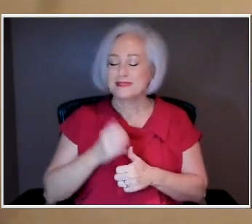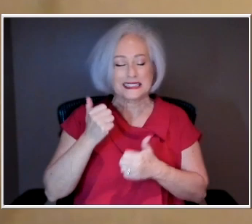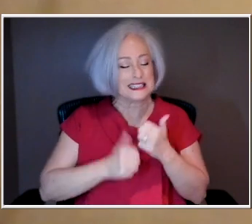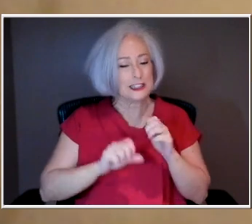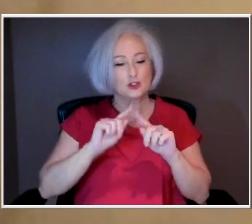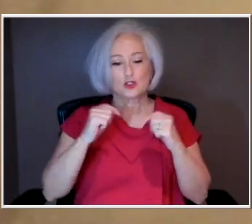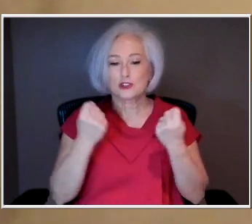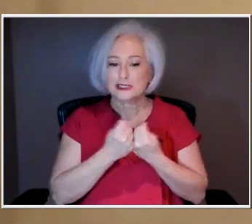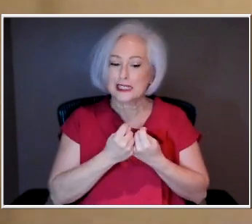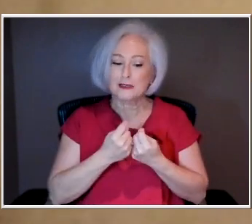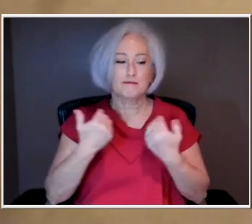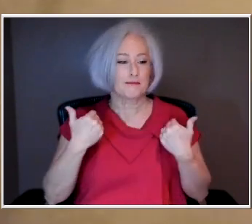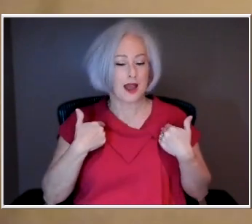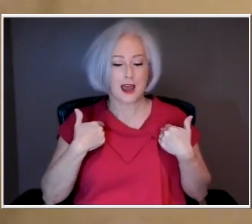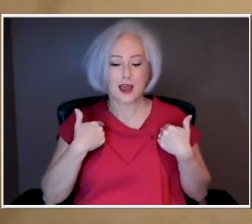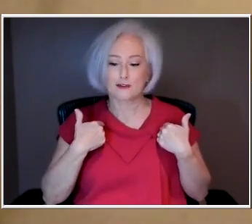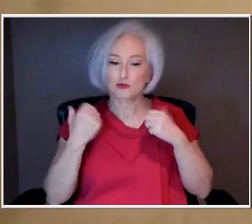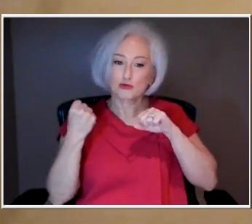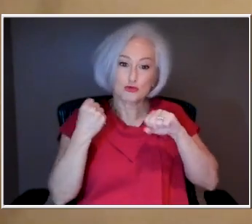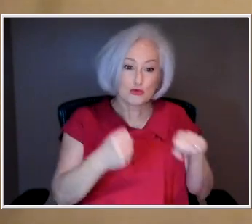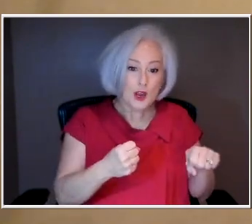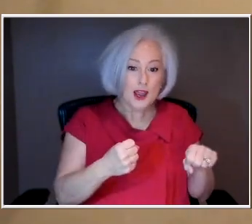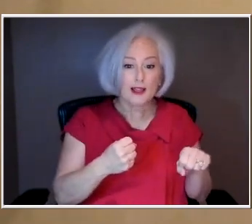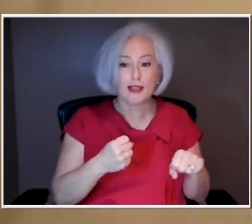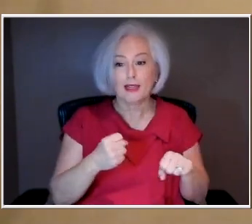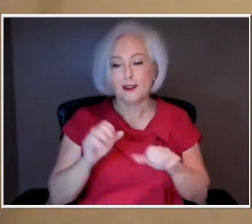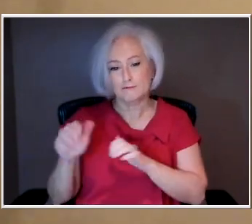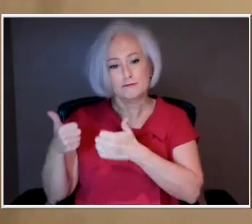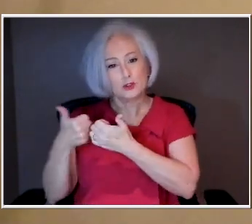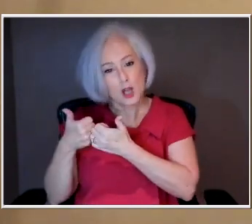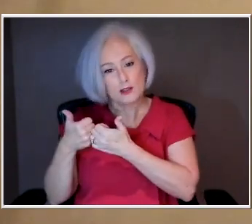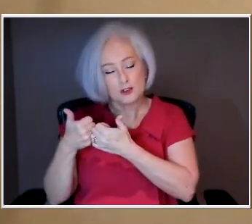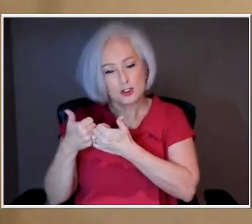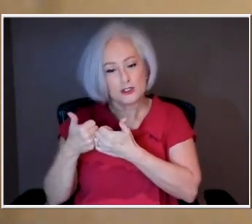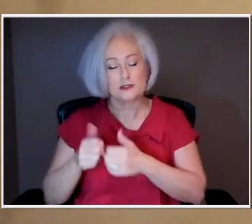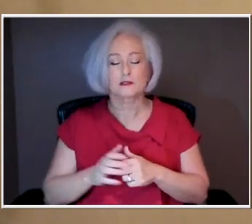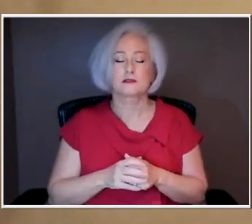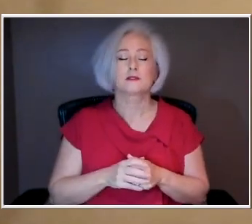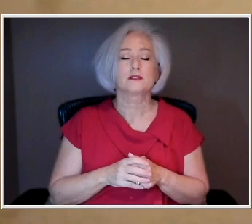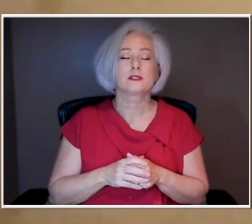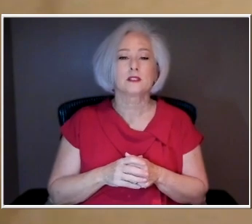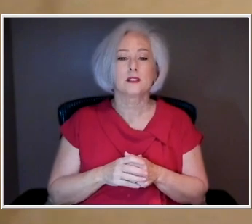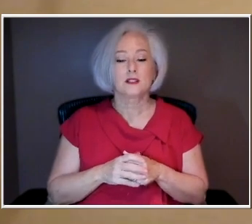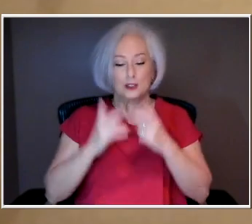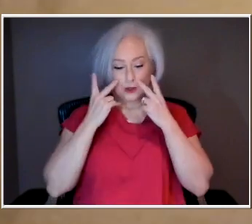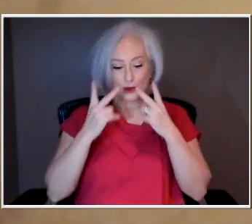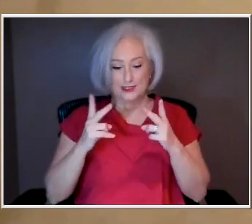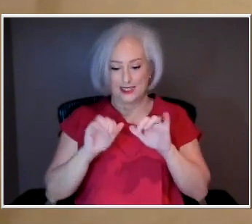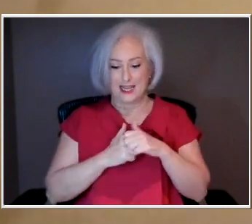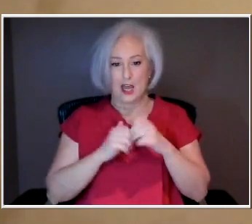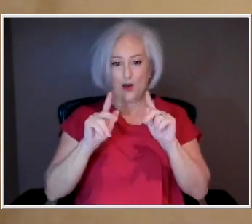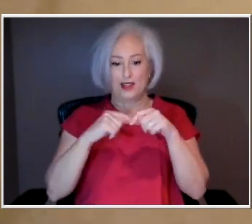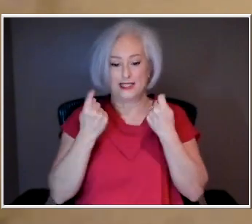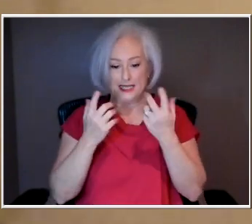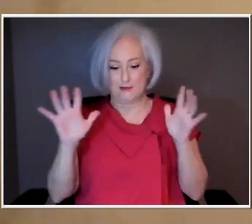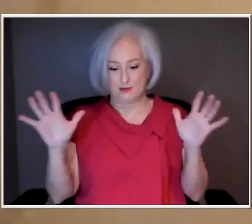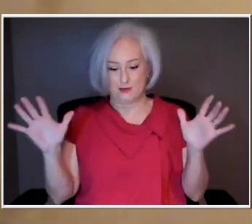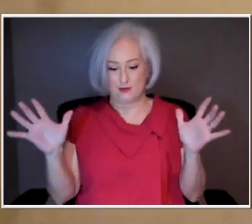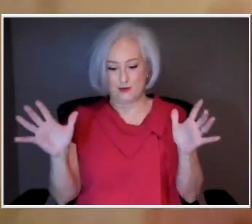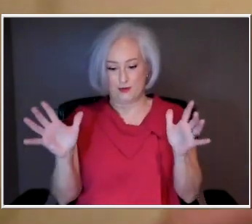I think one of the unique things is getting to see each of these teams and how they evolve throughout the season. And I think I mentioned this on a previous talk,